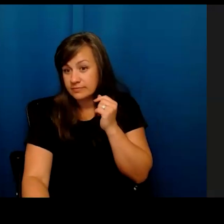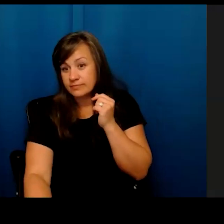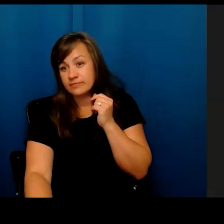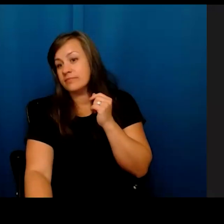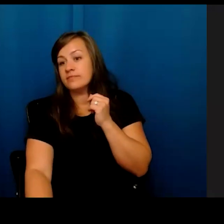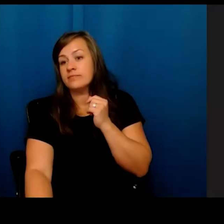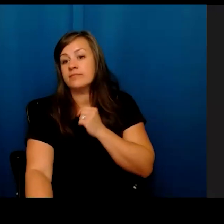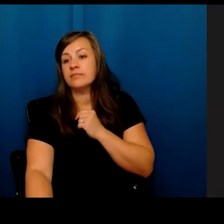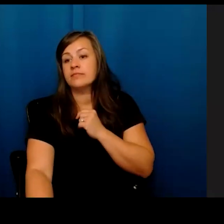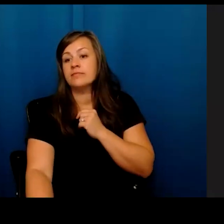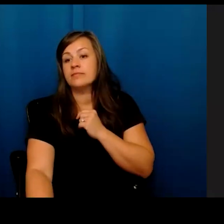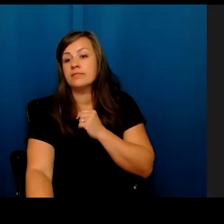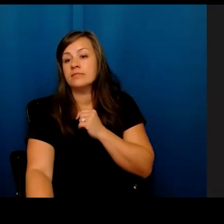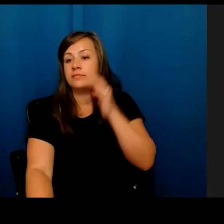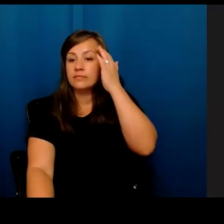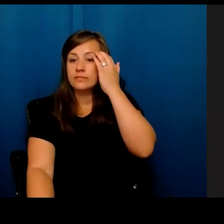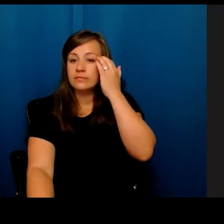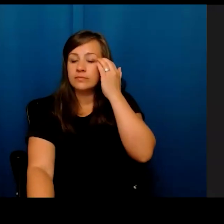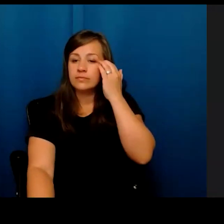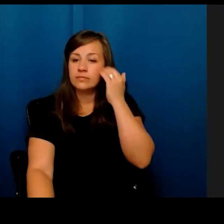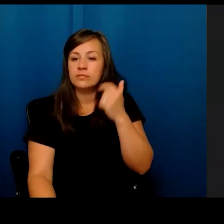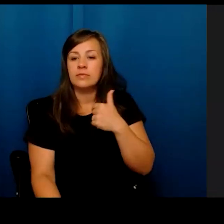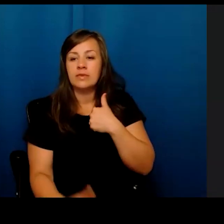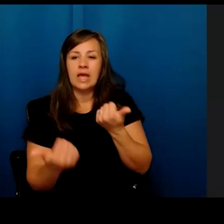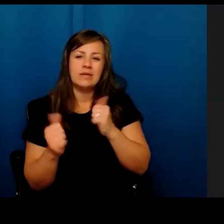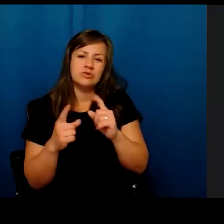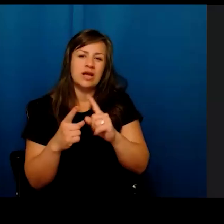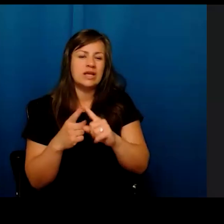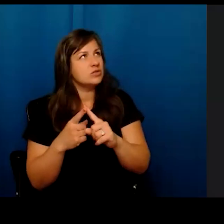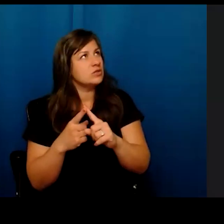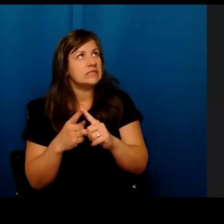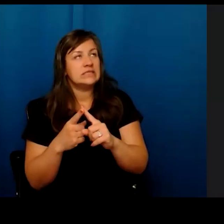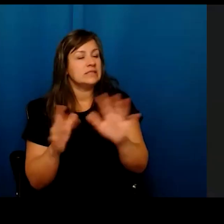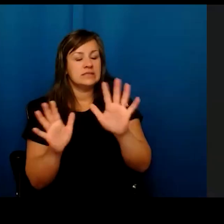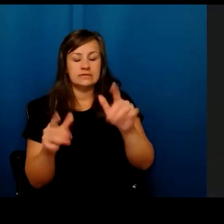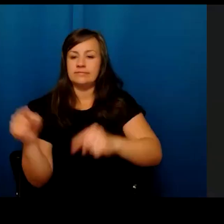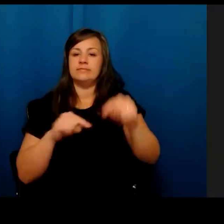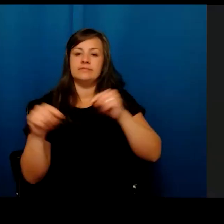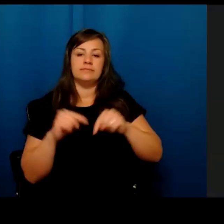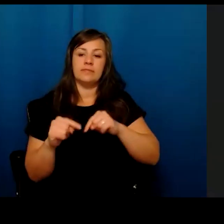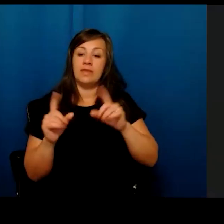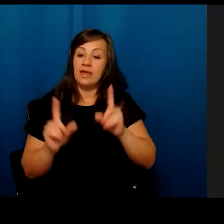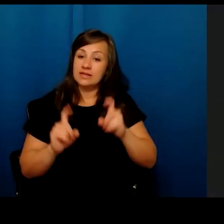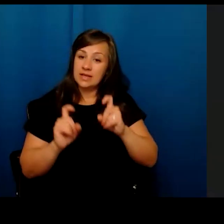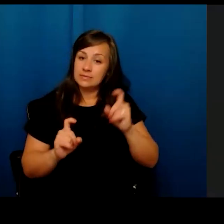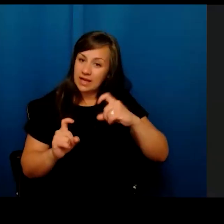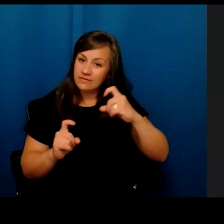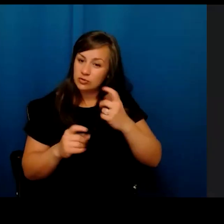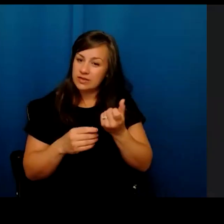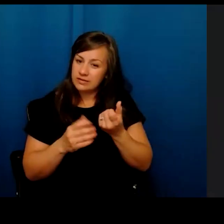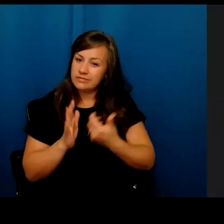Exams, for instance, God, I'm trying not to get in the weeds, but exams have to be reevaluated every